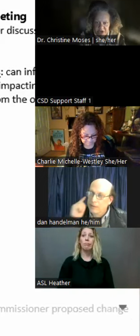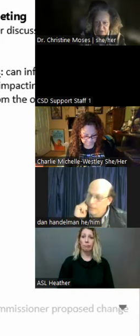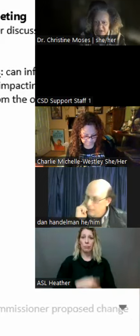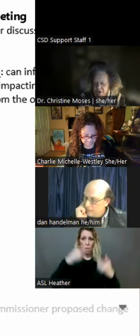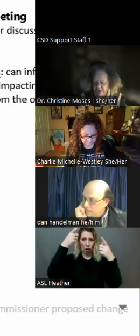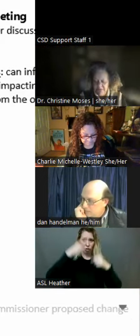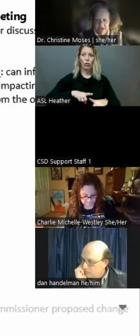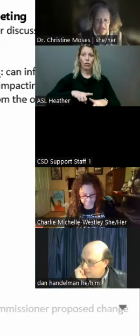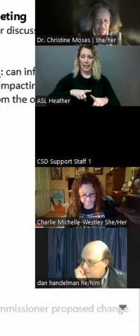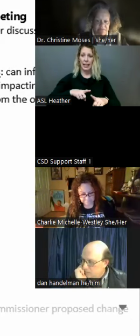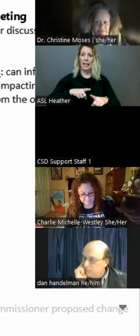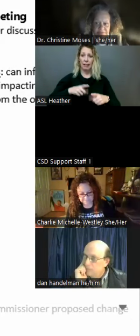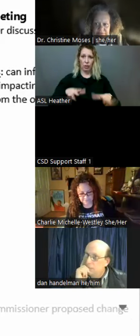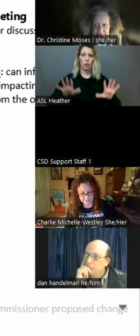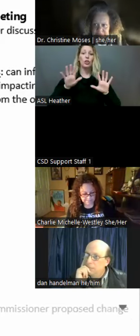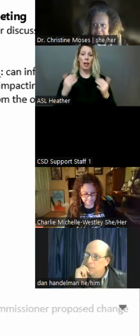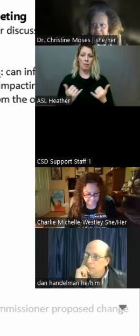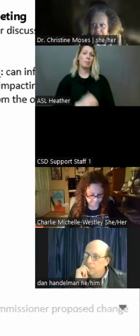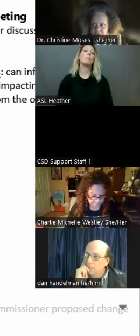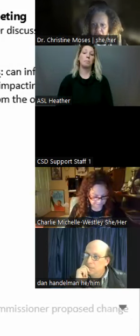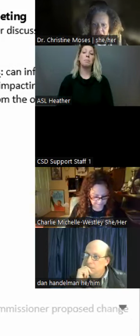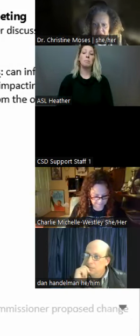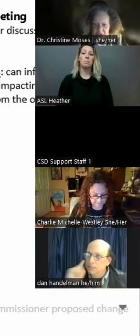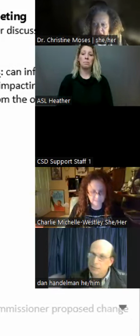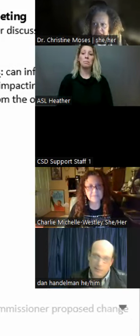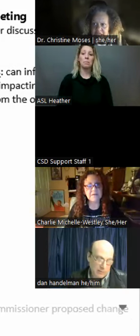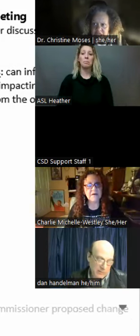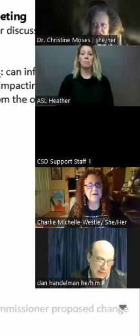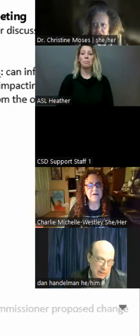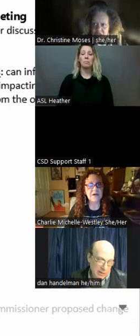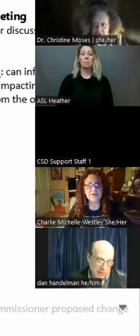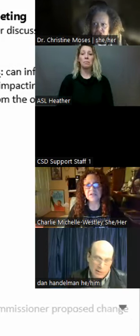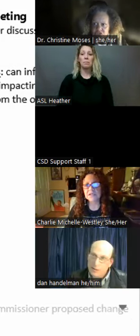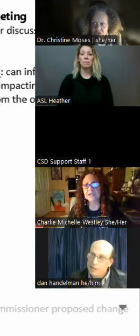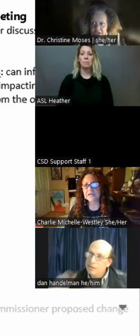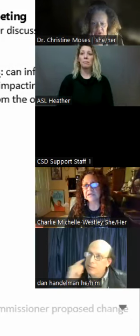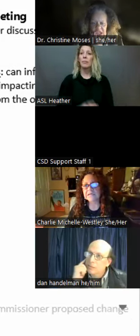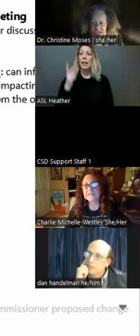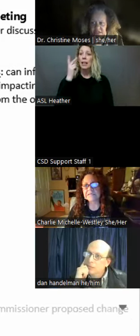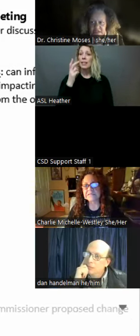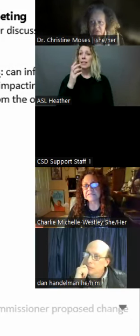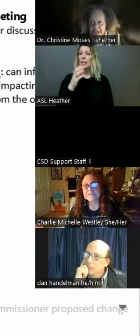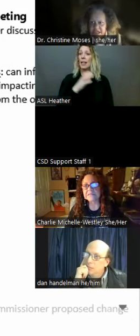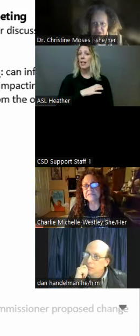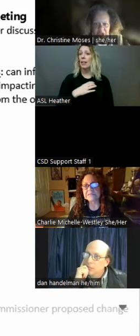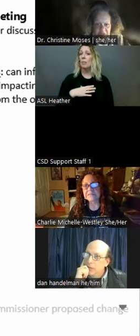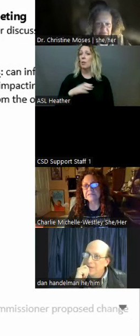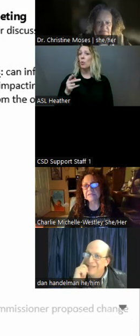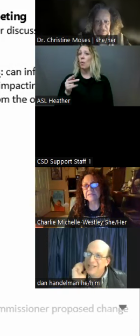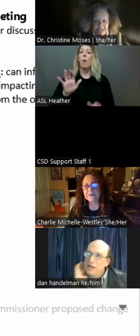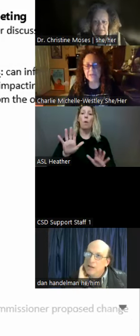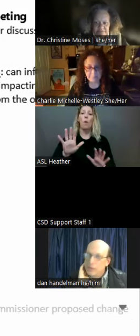agreed upon. Okay. I see Commissioner Sophia. Okay, never mind. Keep